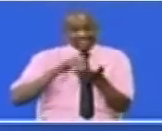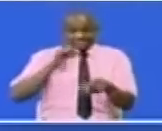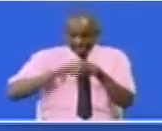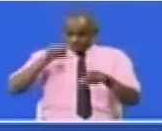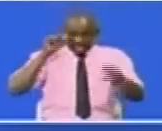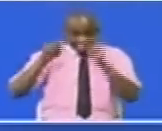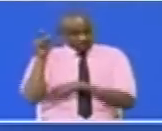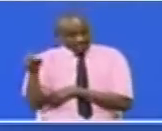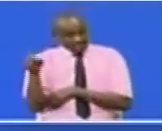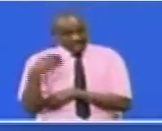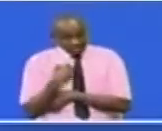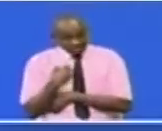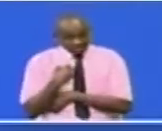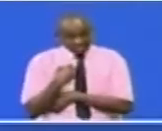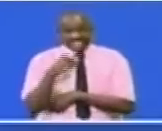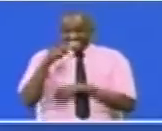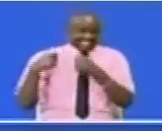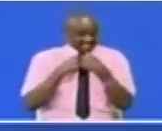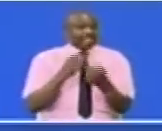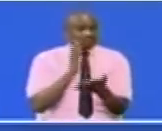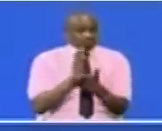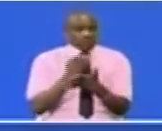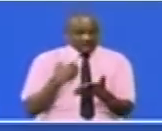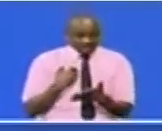selection, sometimes it's a challenge because